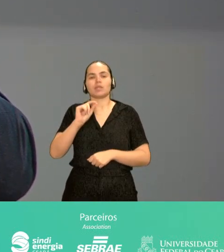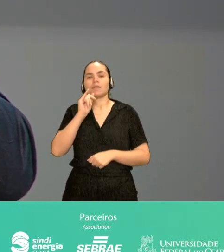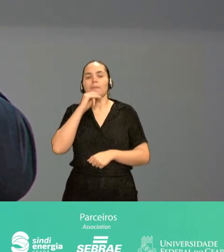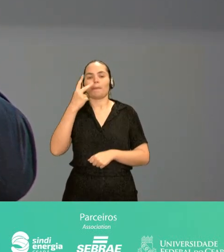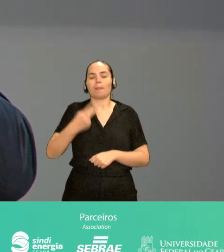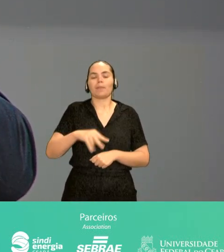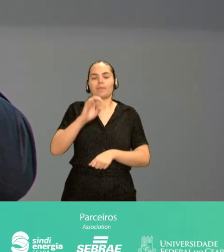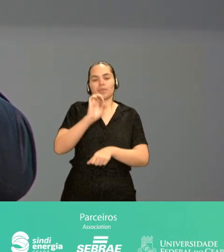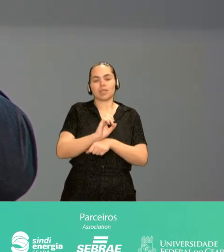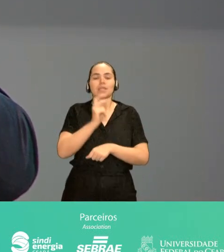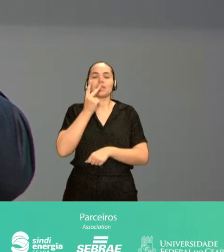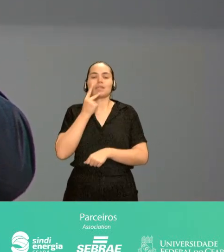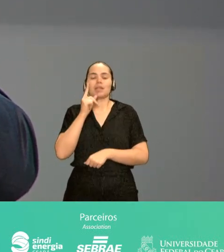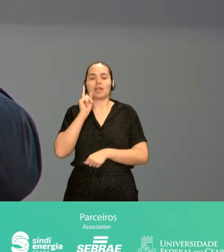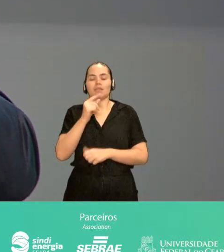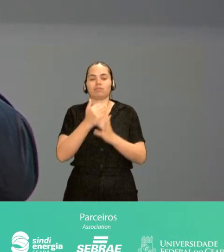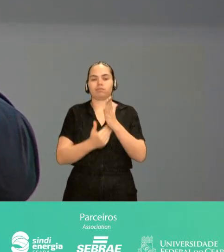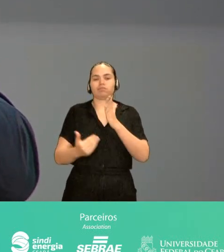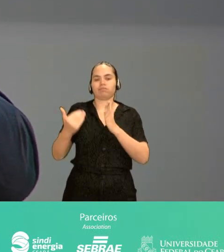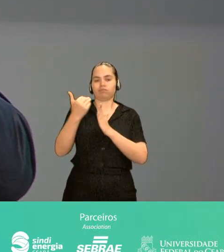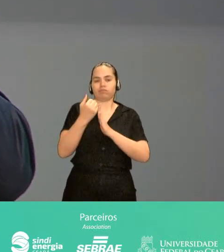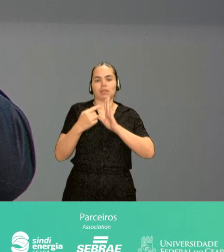is a great